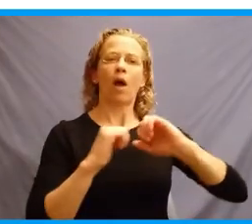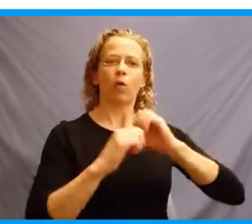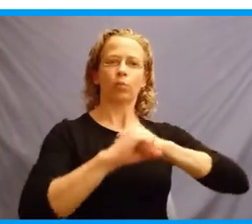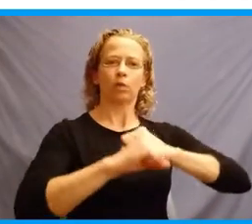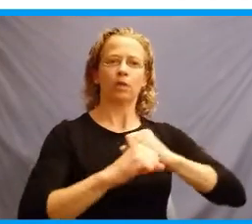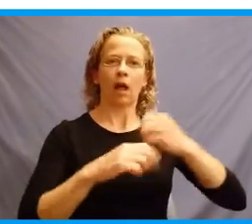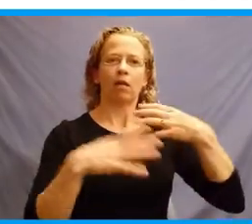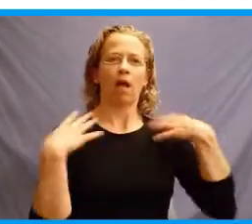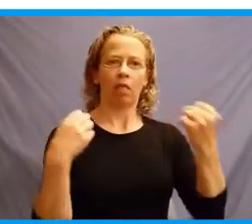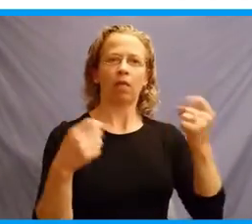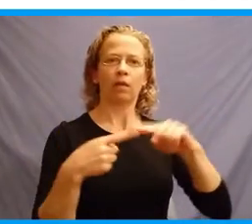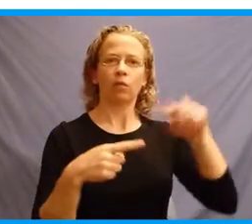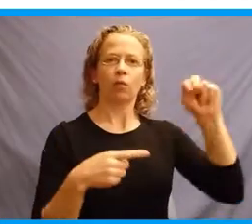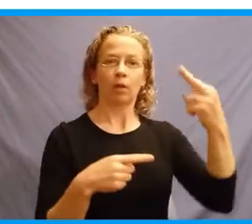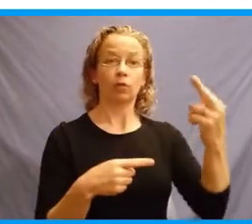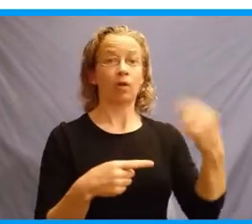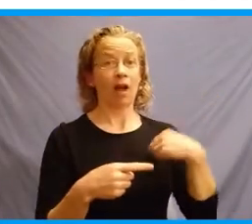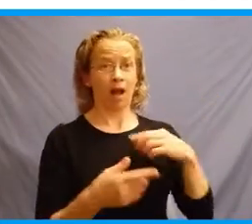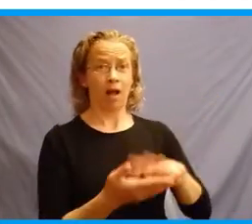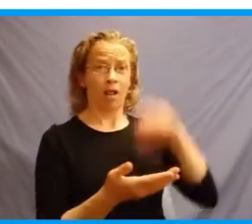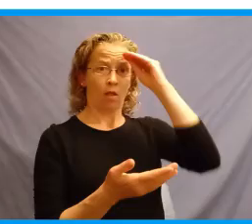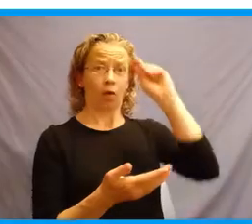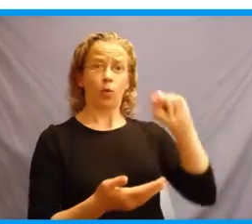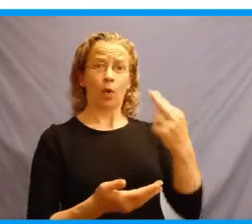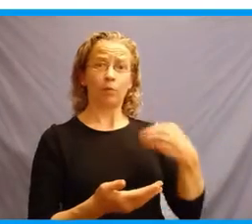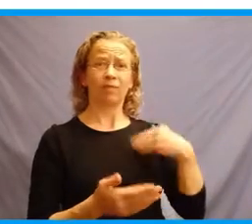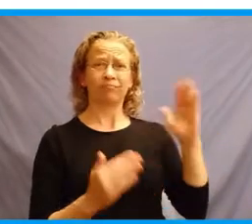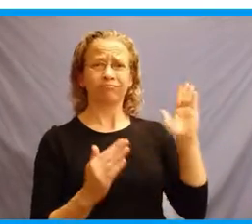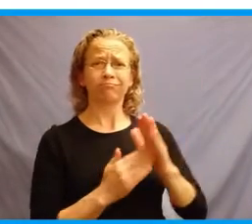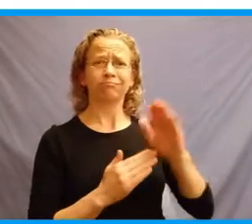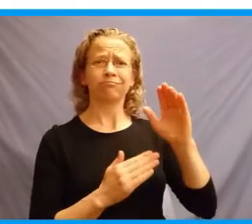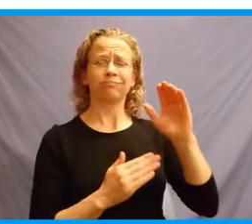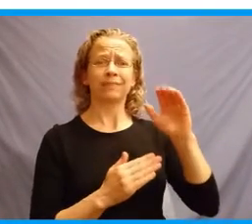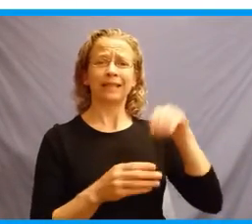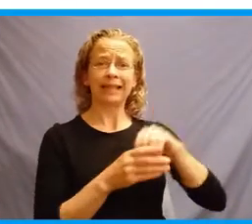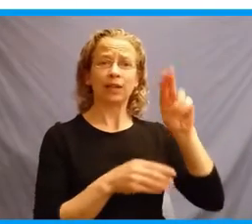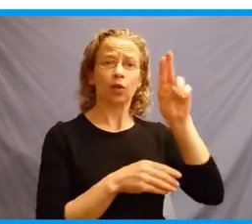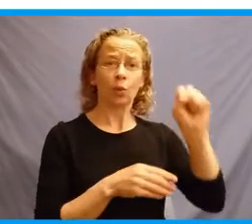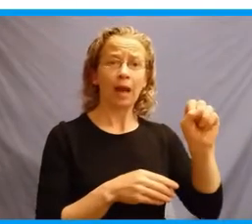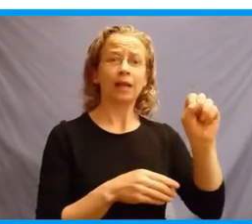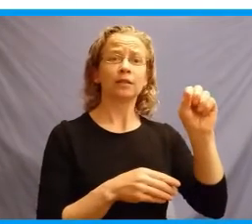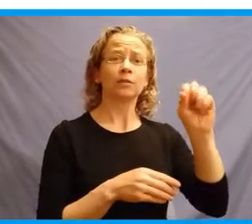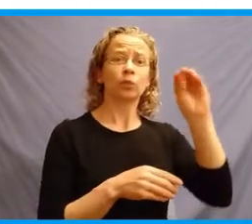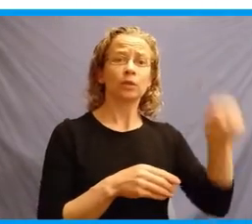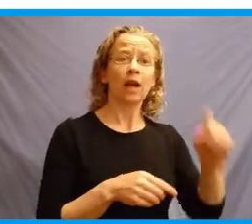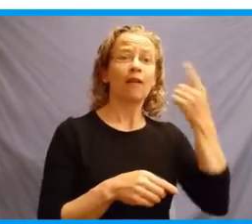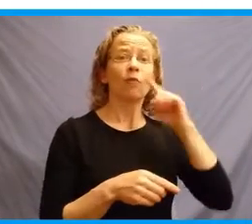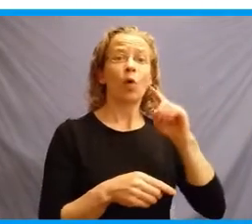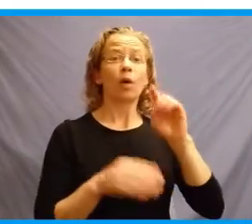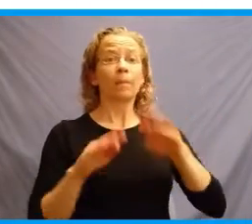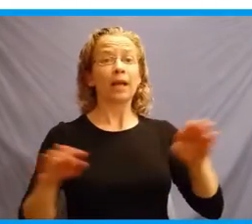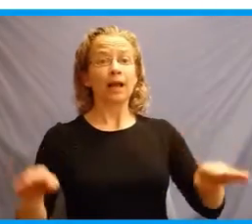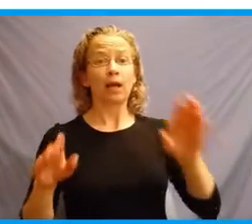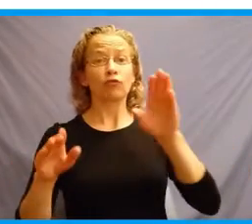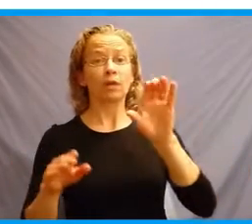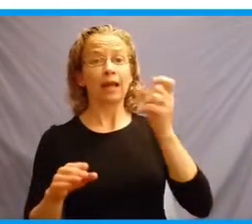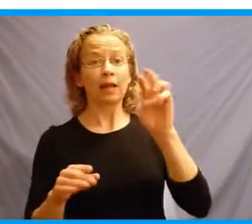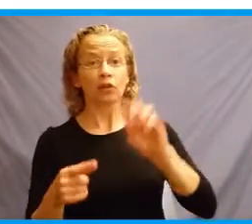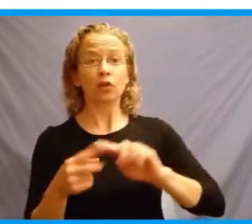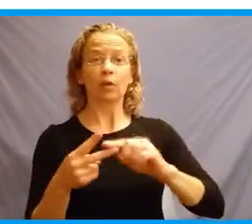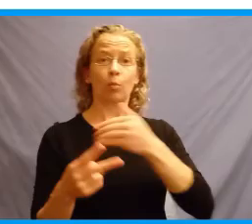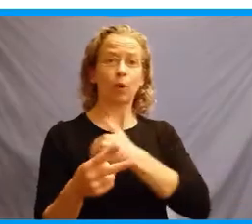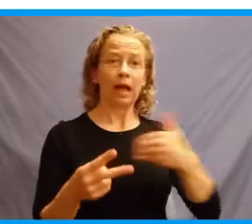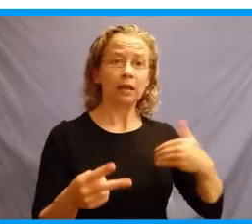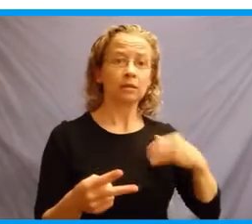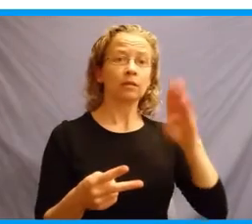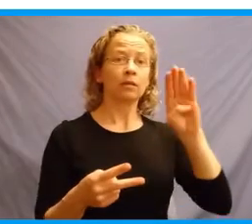It was through this work that I learned that New Hampshire has the highest rates of pediatric cancer in the nation, and we have the highest rates of breast, bladder, and esophageal